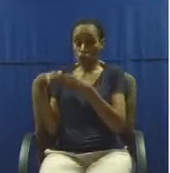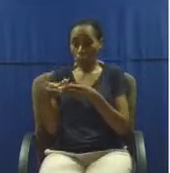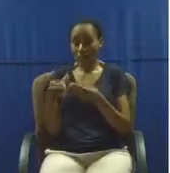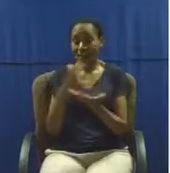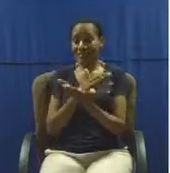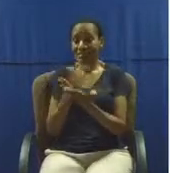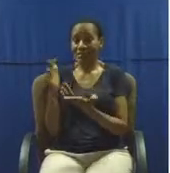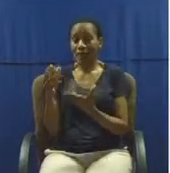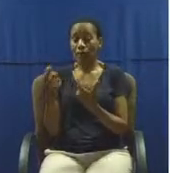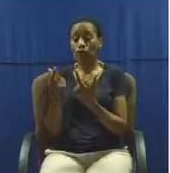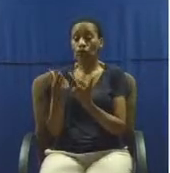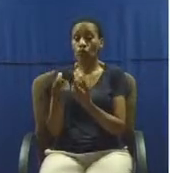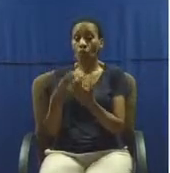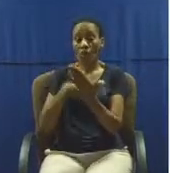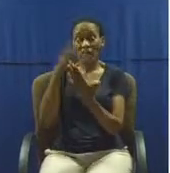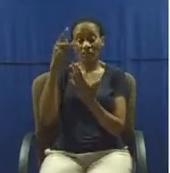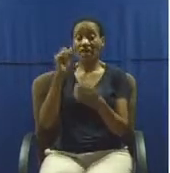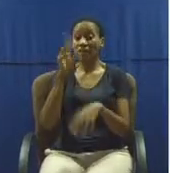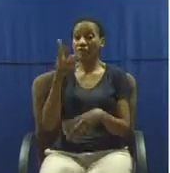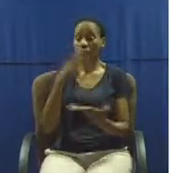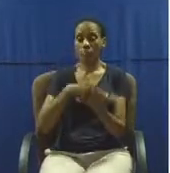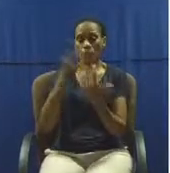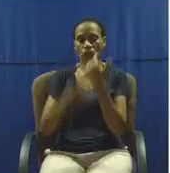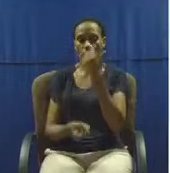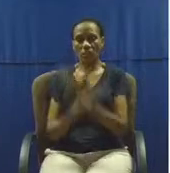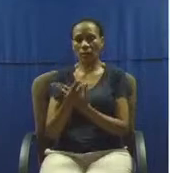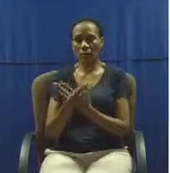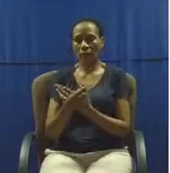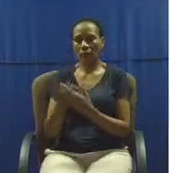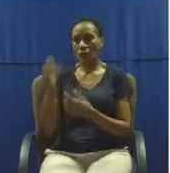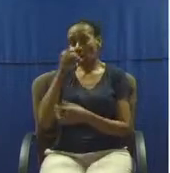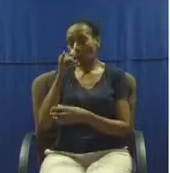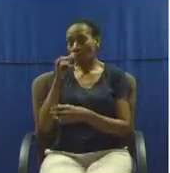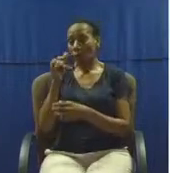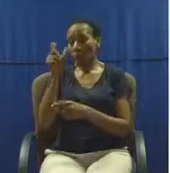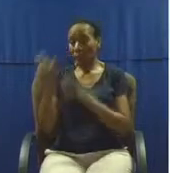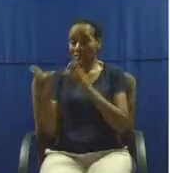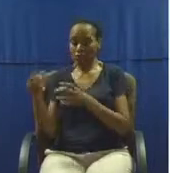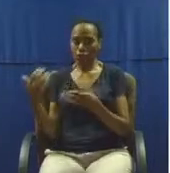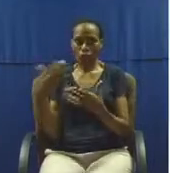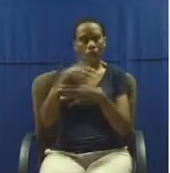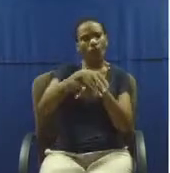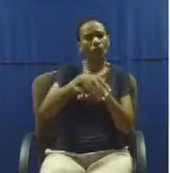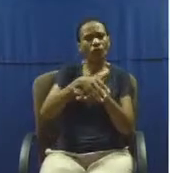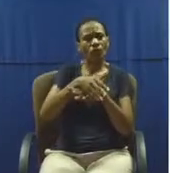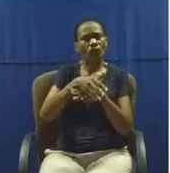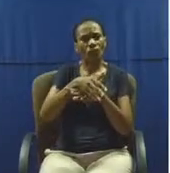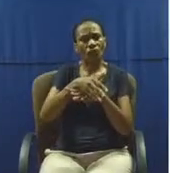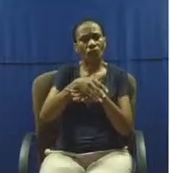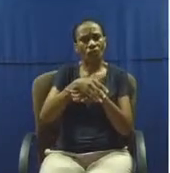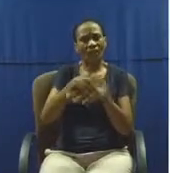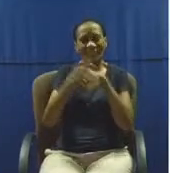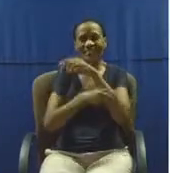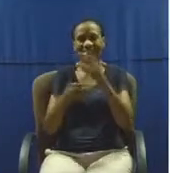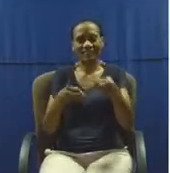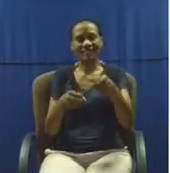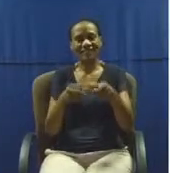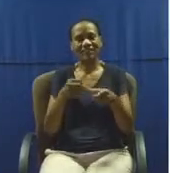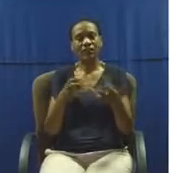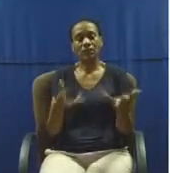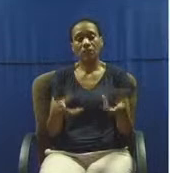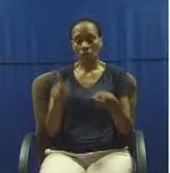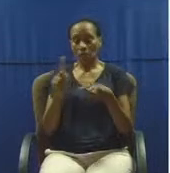hijack building projects. A special unit is being set up. The special unit that